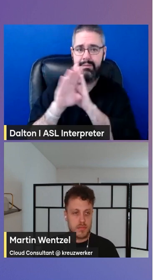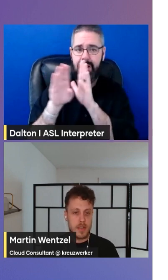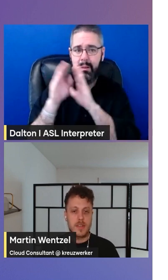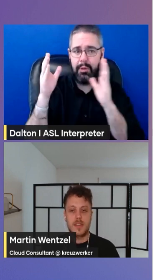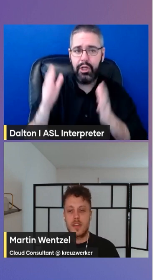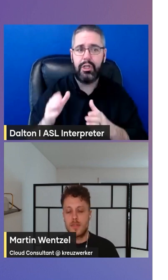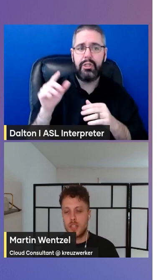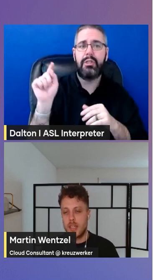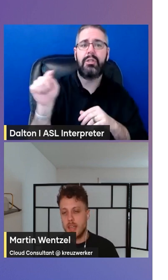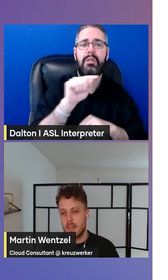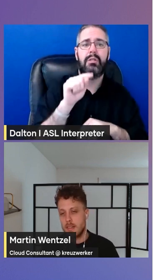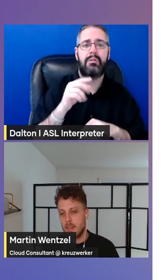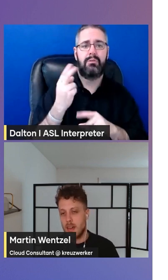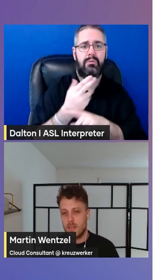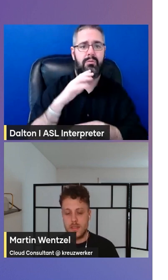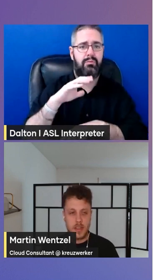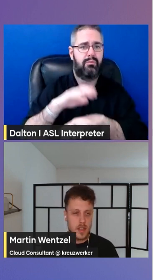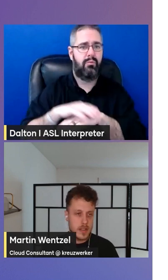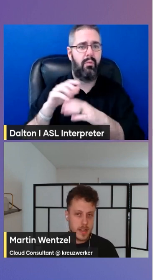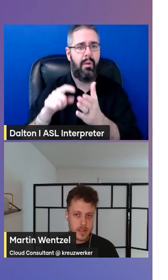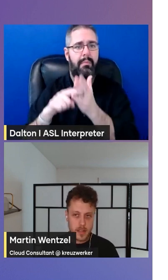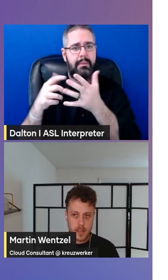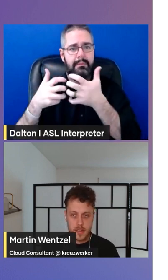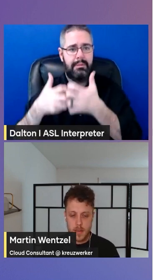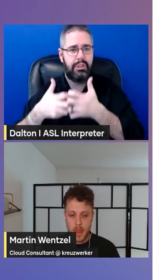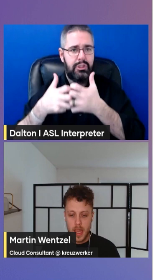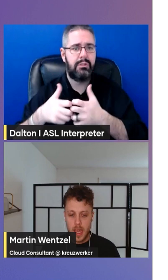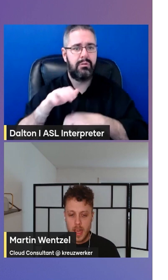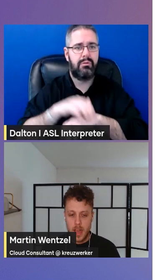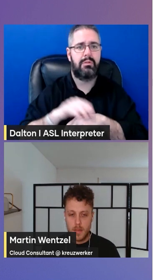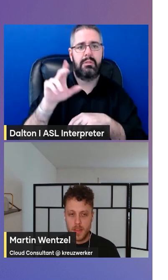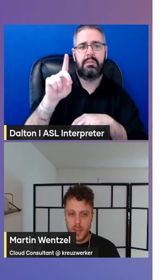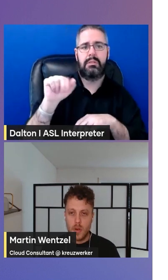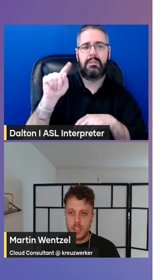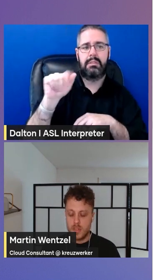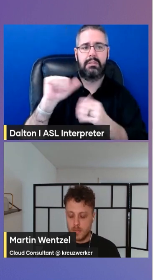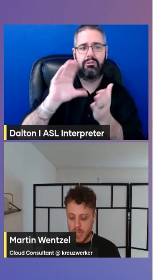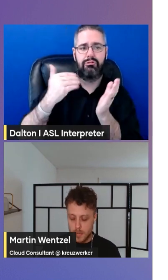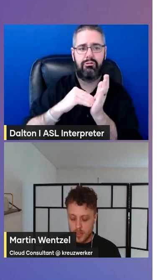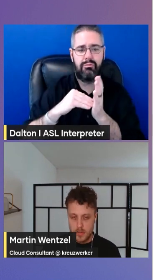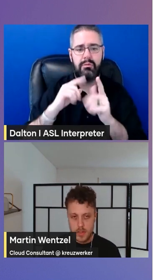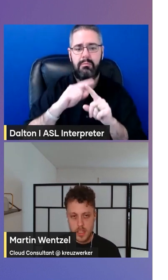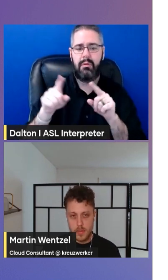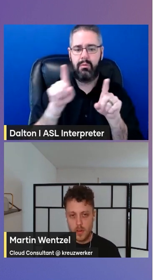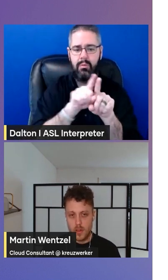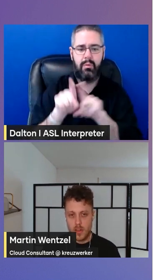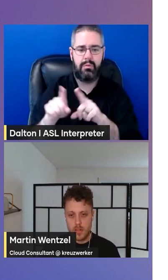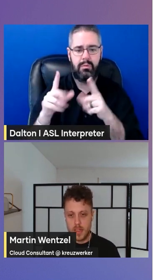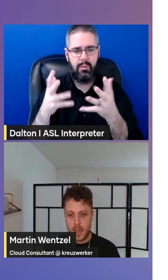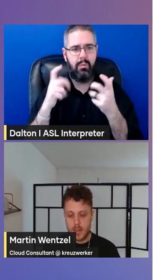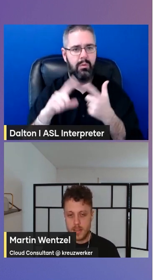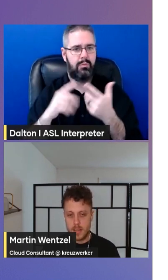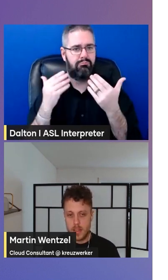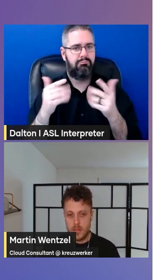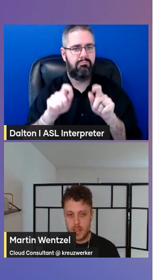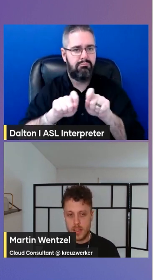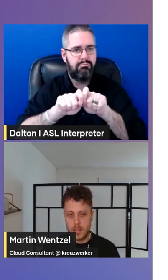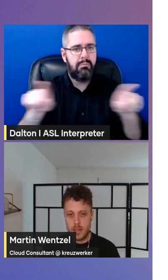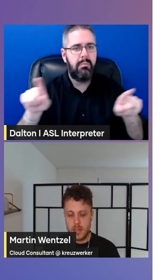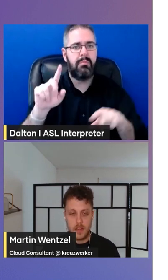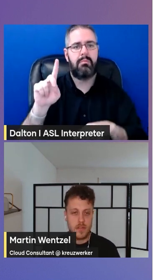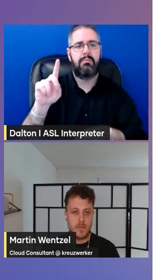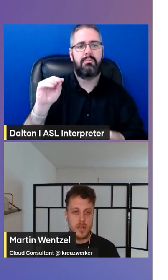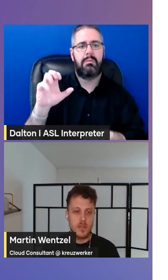using on-premise machines, are using data centers. But they also want to be able to deploy Docker containers